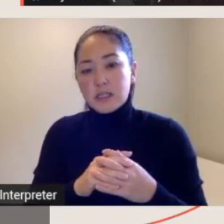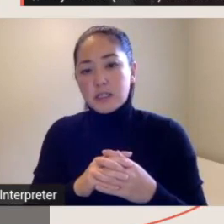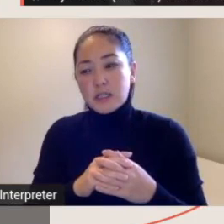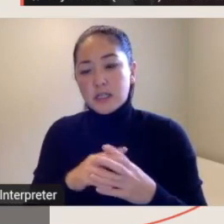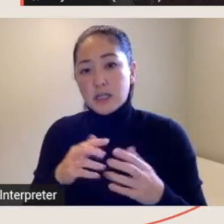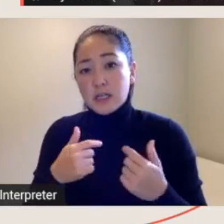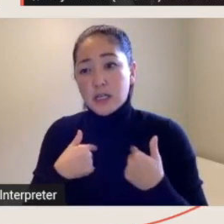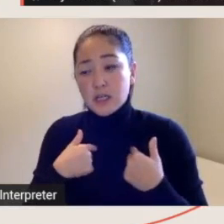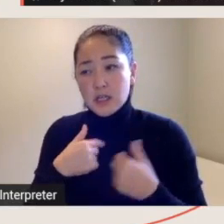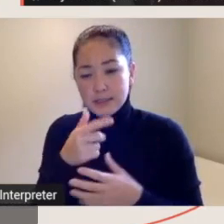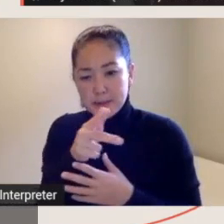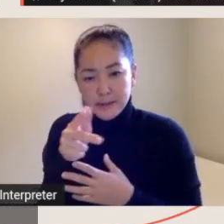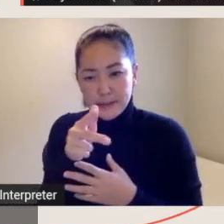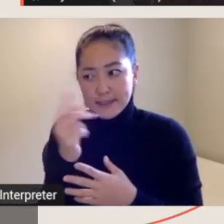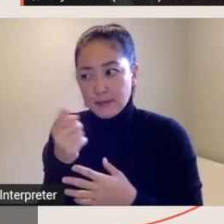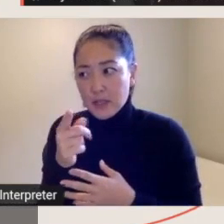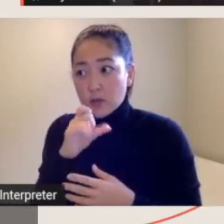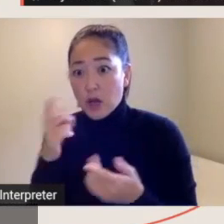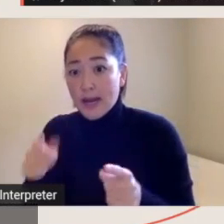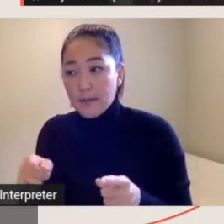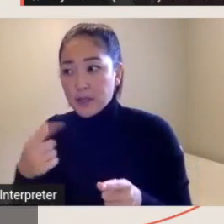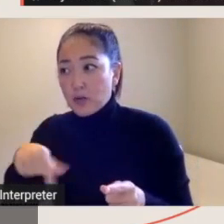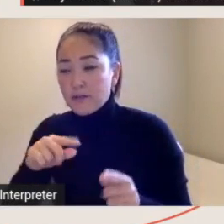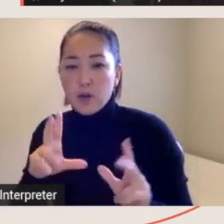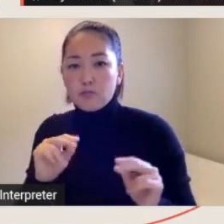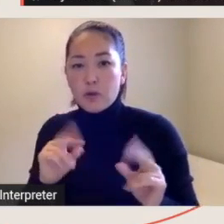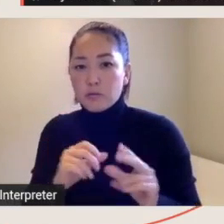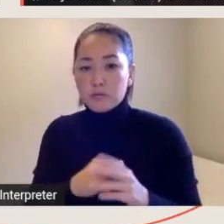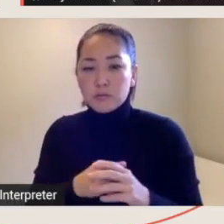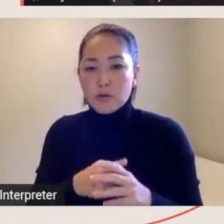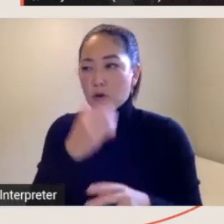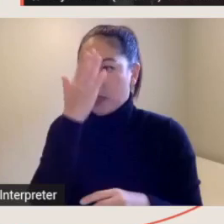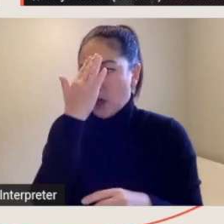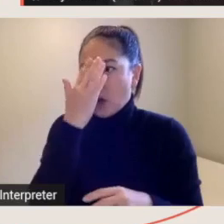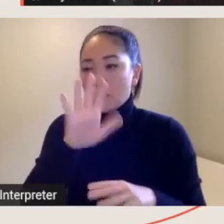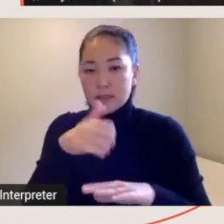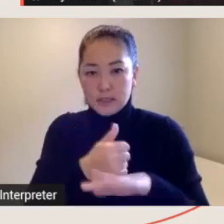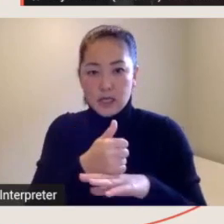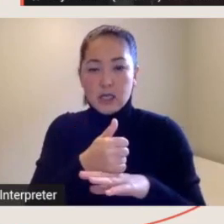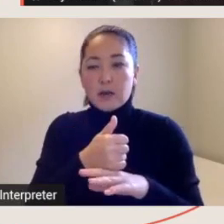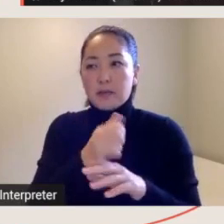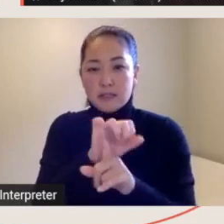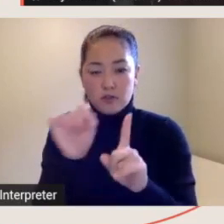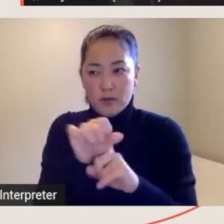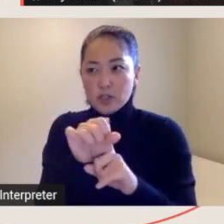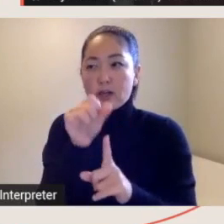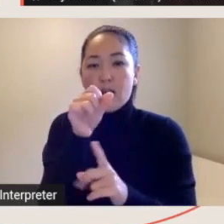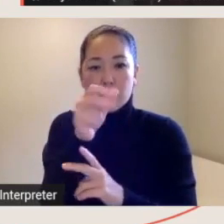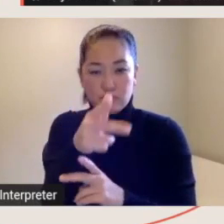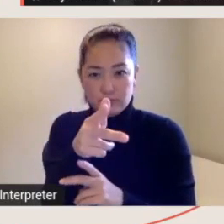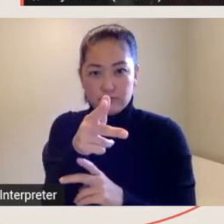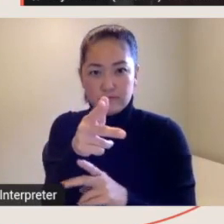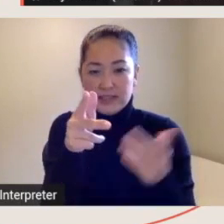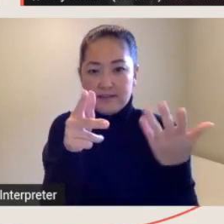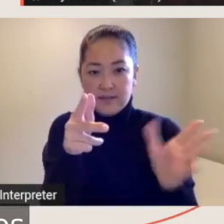anything that was happening in front of us. So there were a lot of moments. I mean, we knew, we established with them a situation in which once we film, that's how